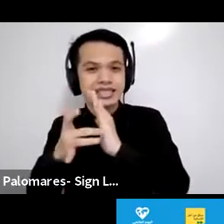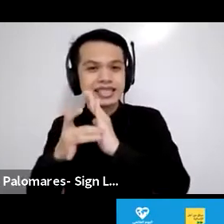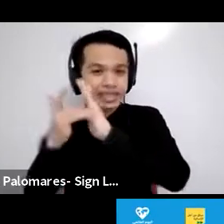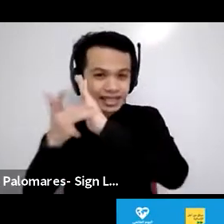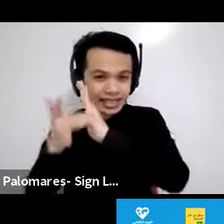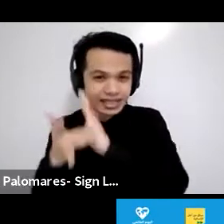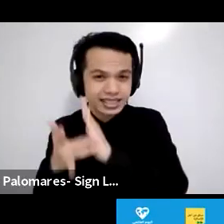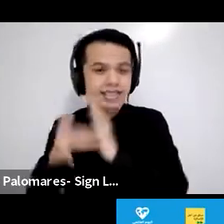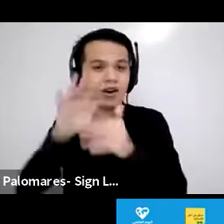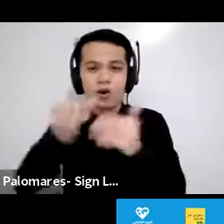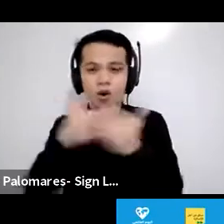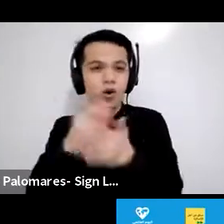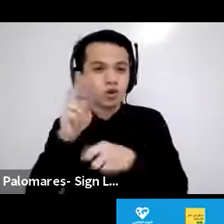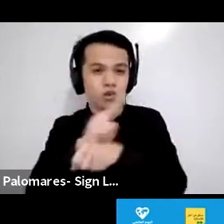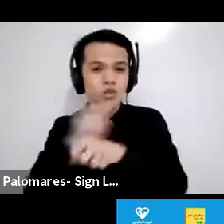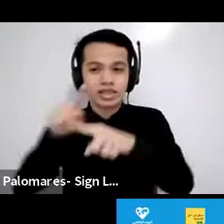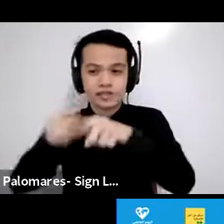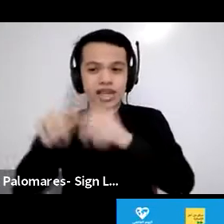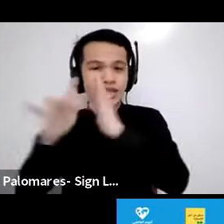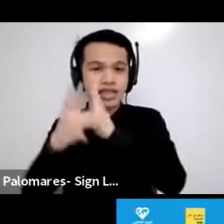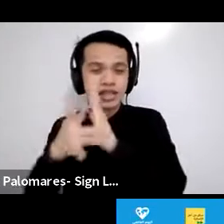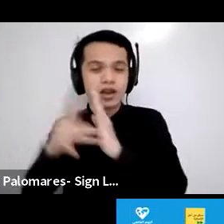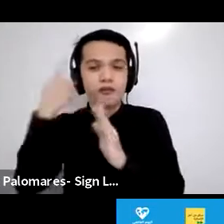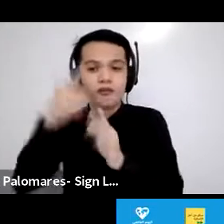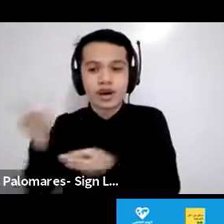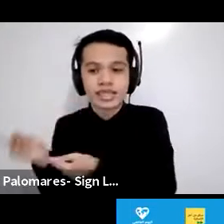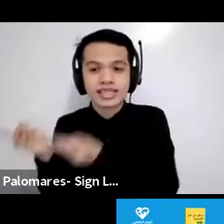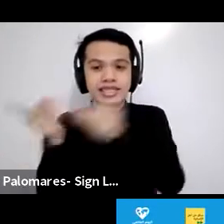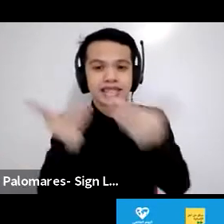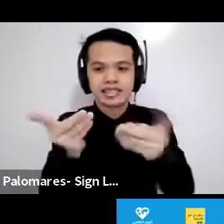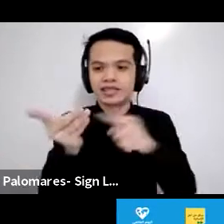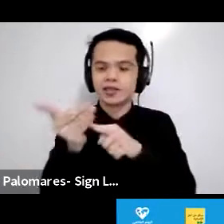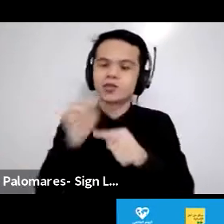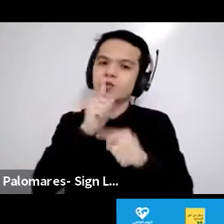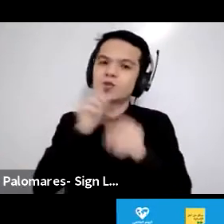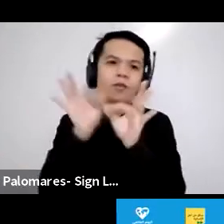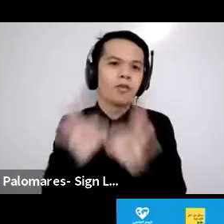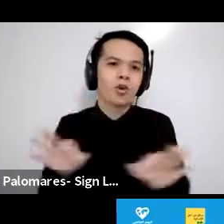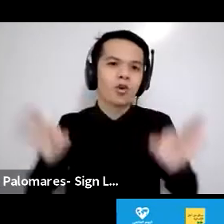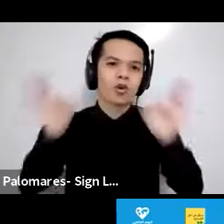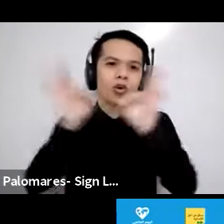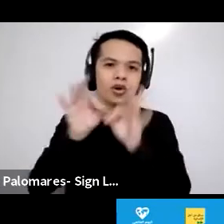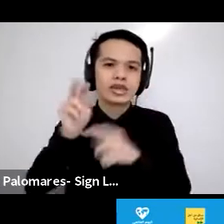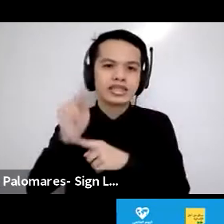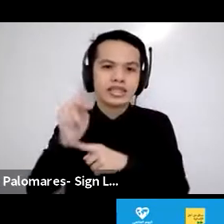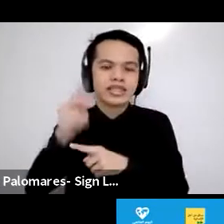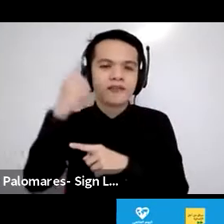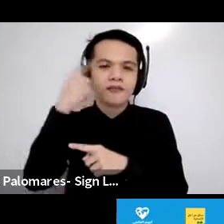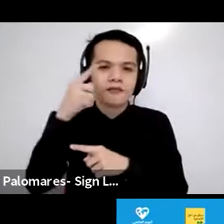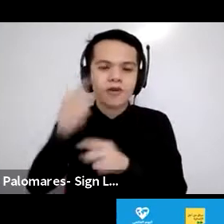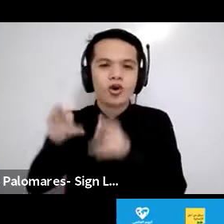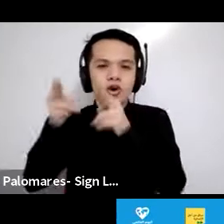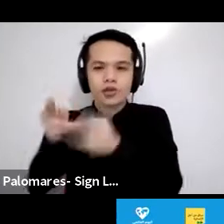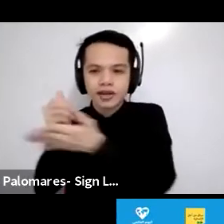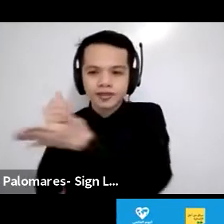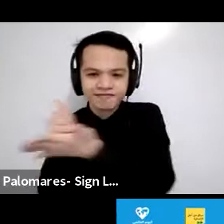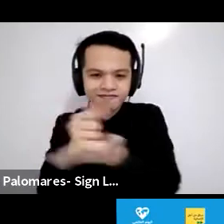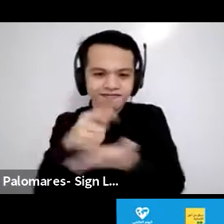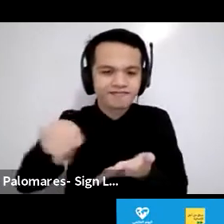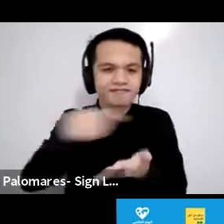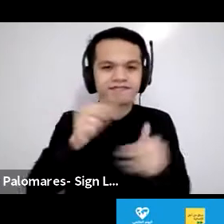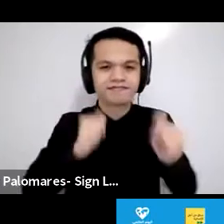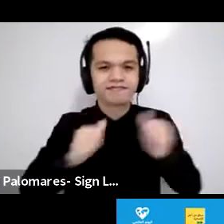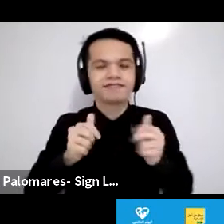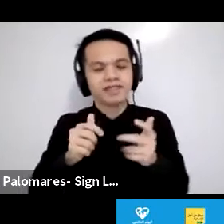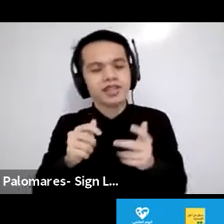financial platform for aid delivery becomes an essential and effective approach for humanitarian actors, as this